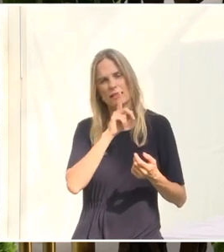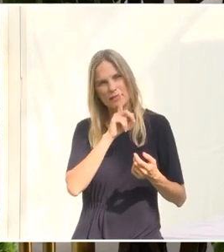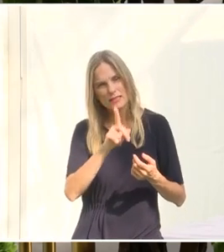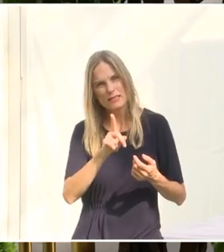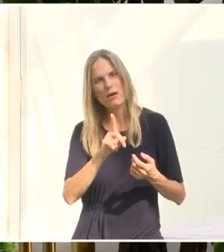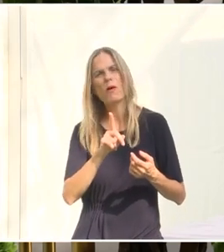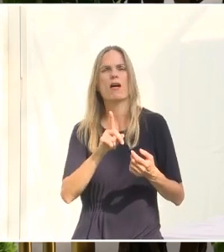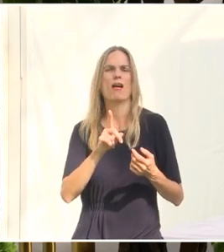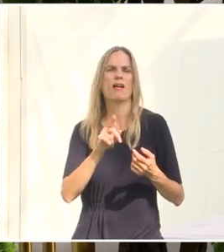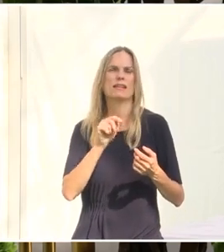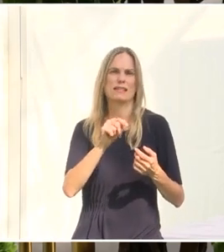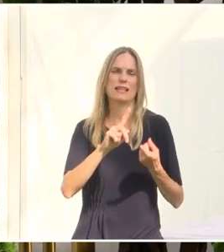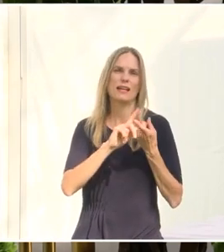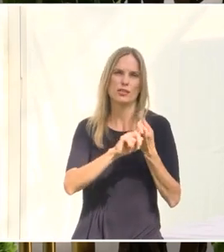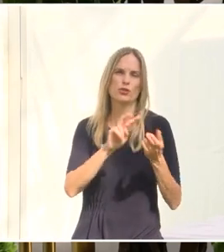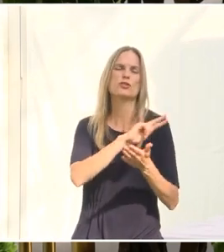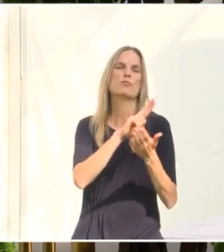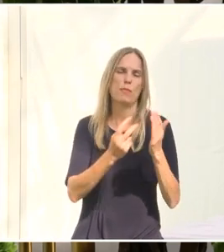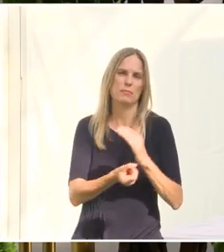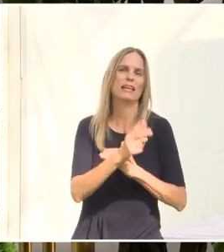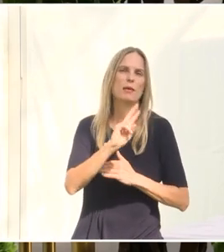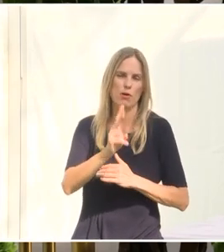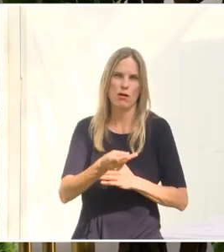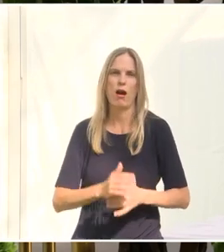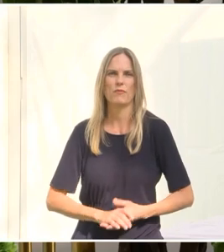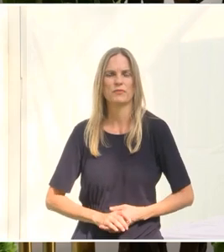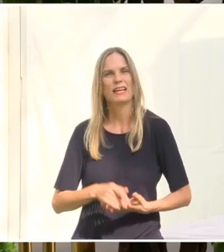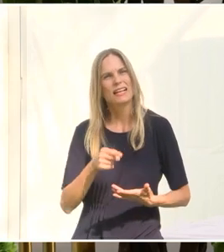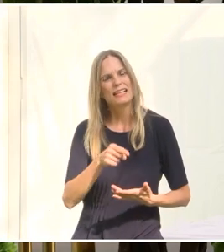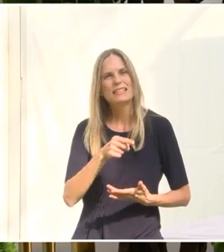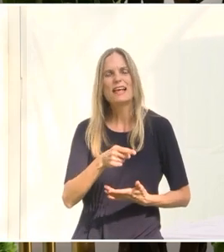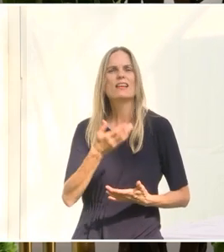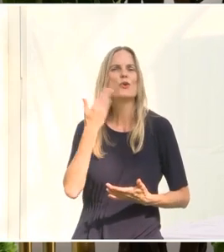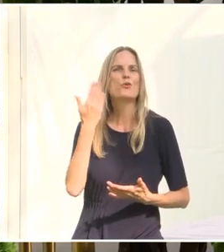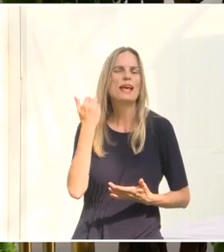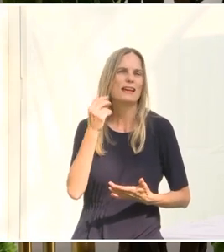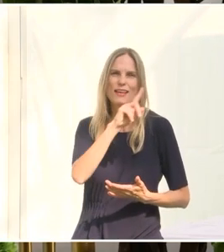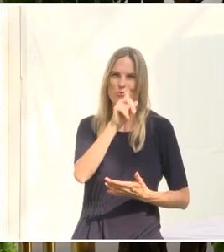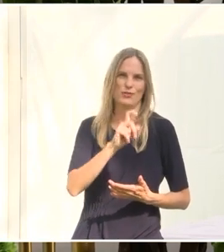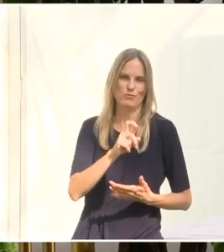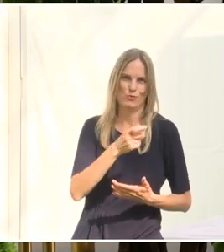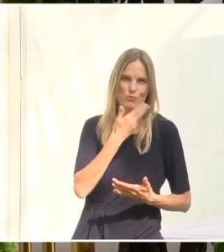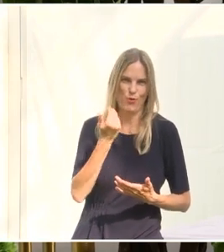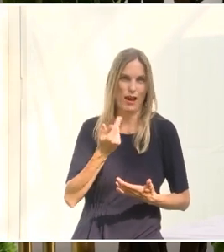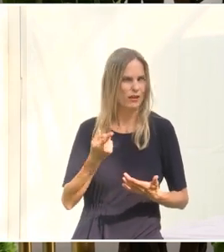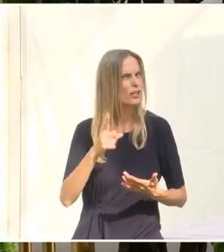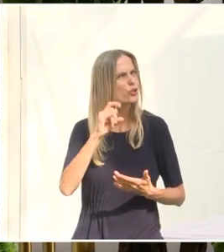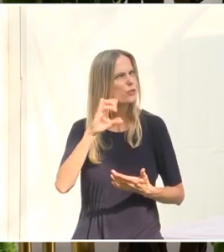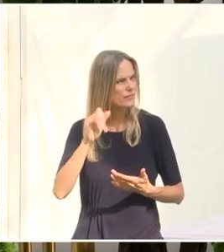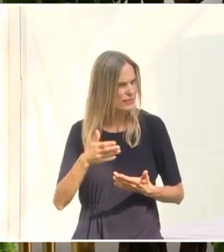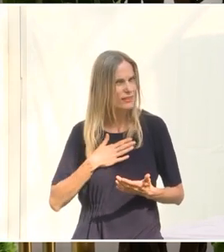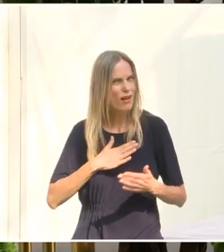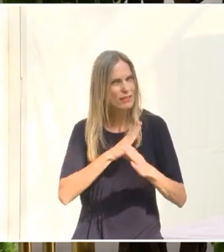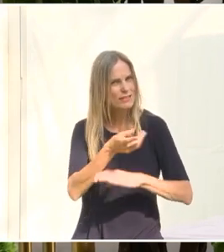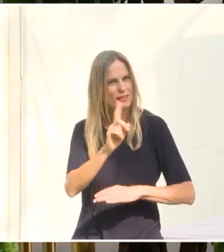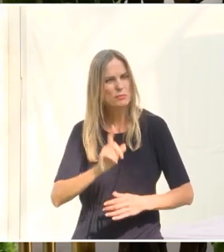countries with migration as well. So it's never an easy question. So Jussi, would you like to add something